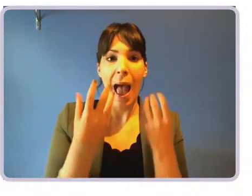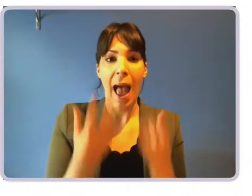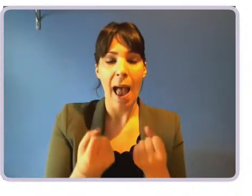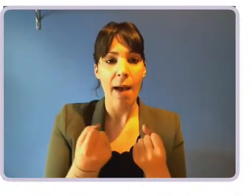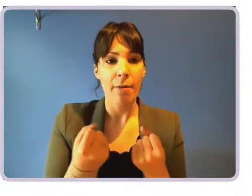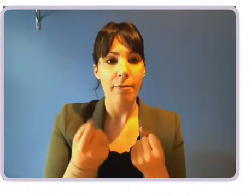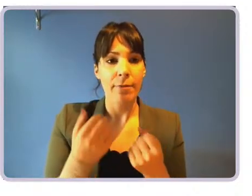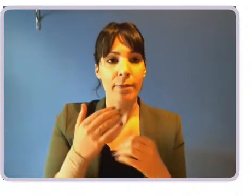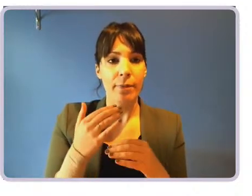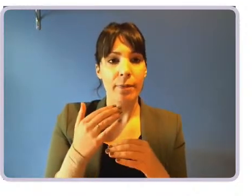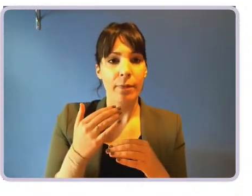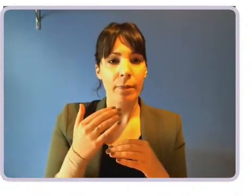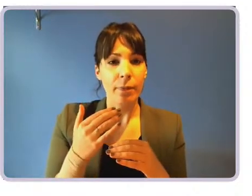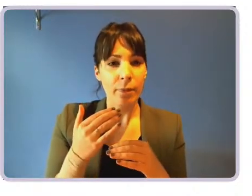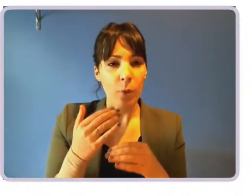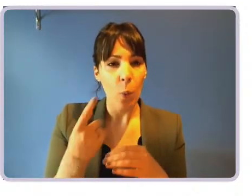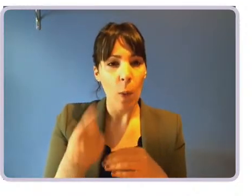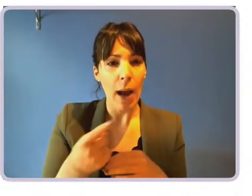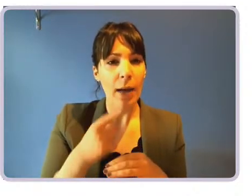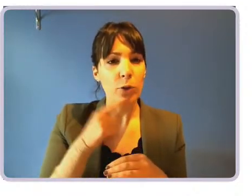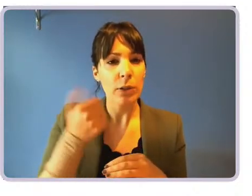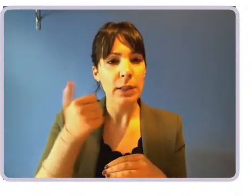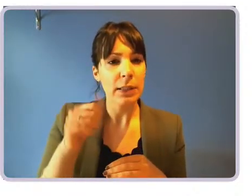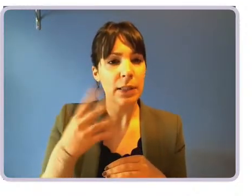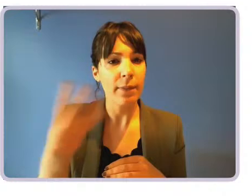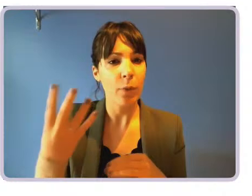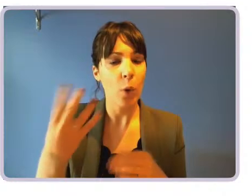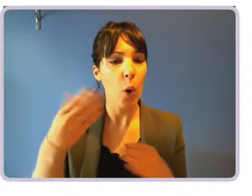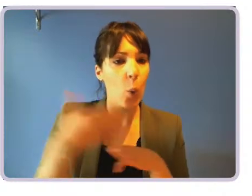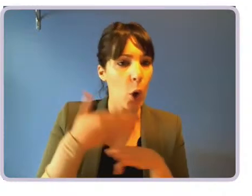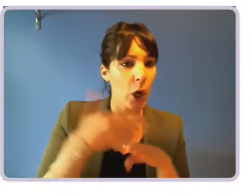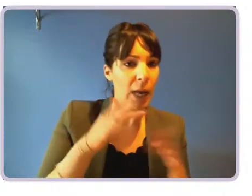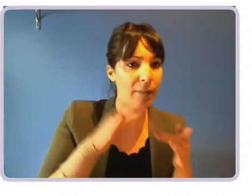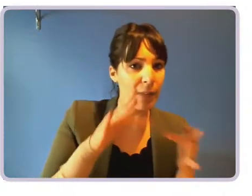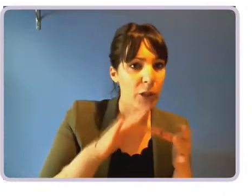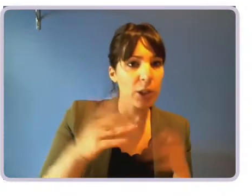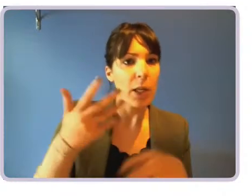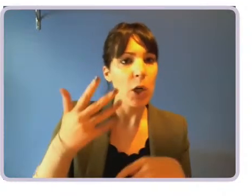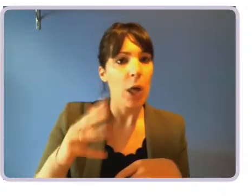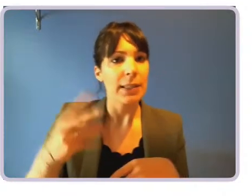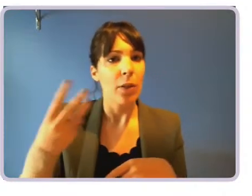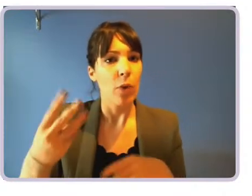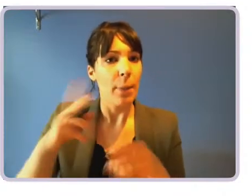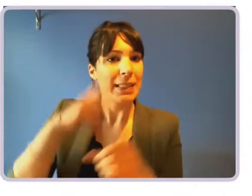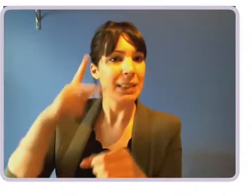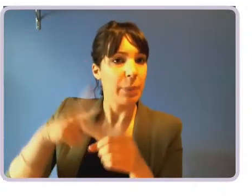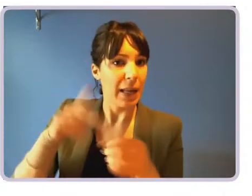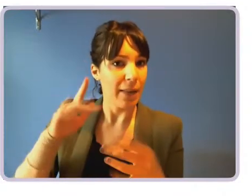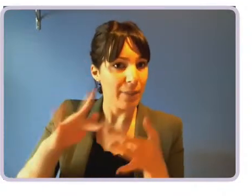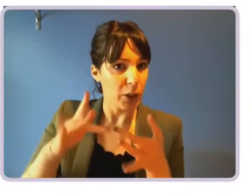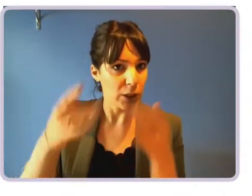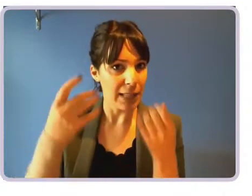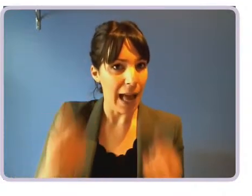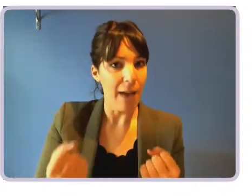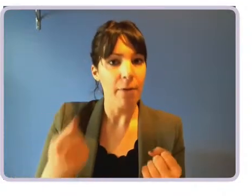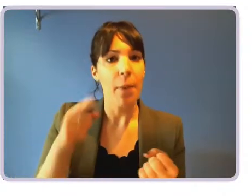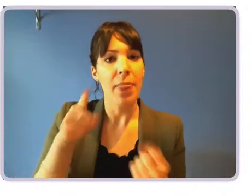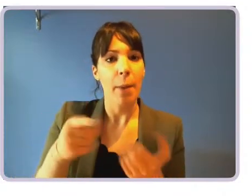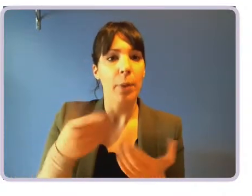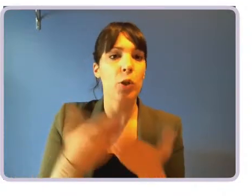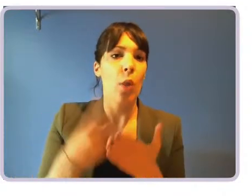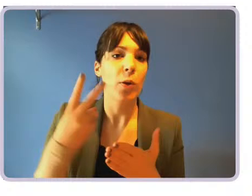164 worker infections and 93 participant infections. Obviously there's more. That was the 21st of August.